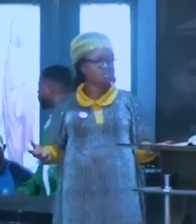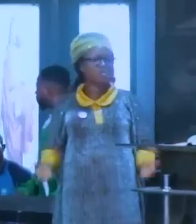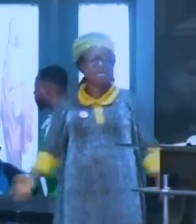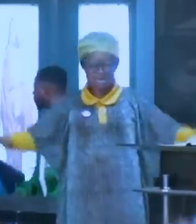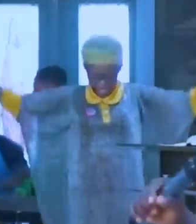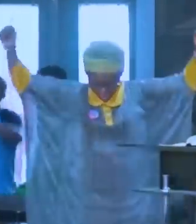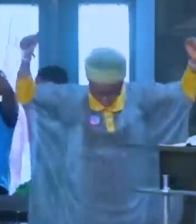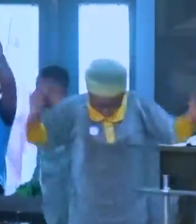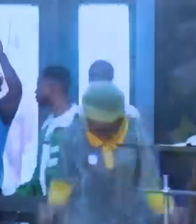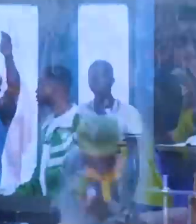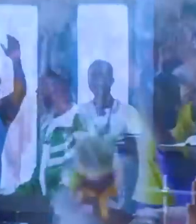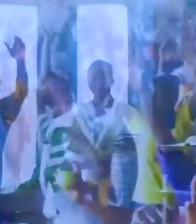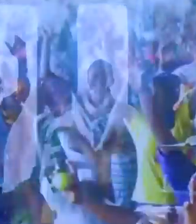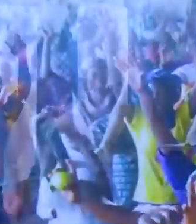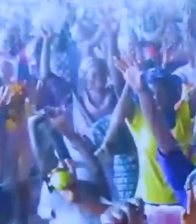ya wale